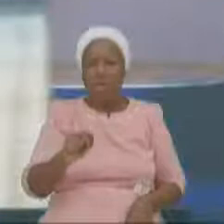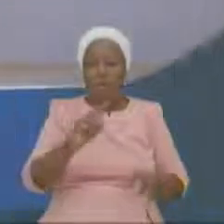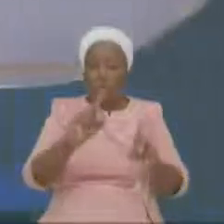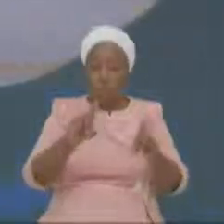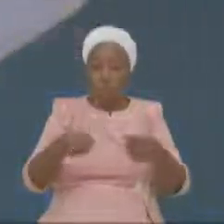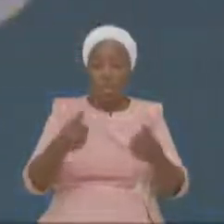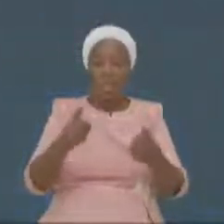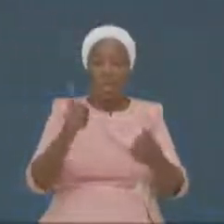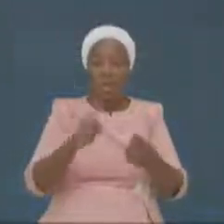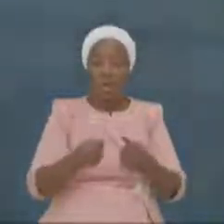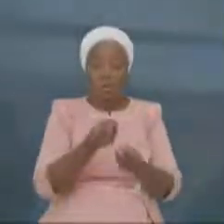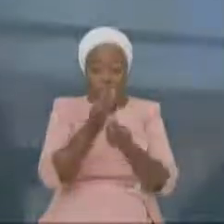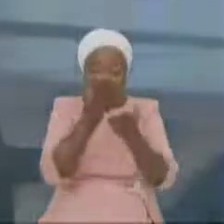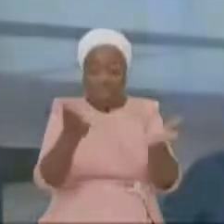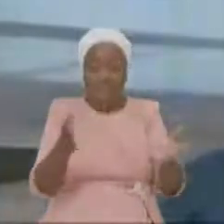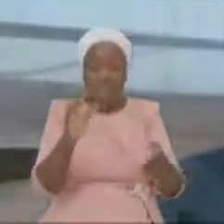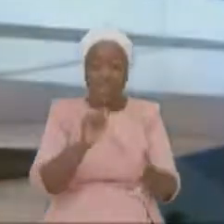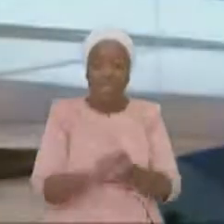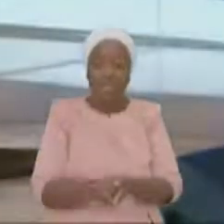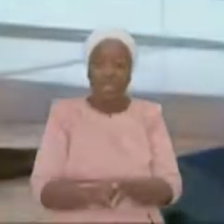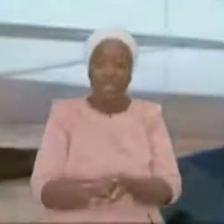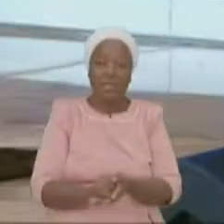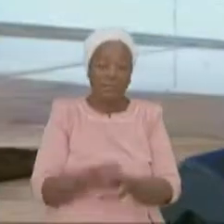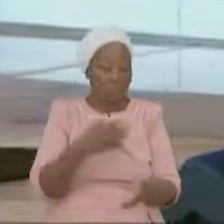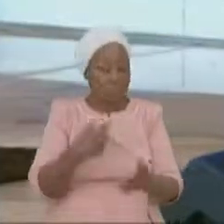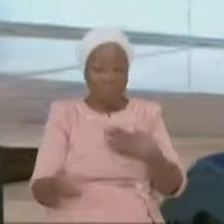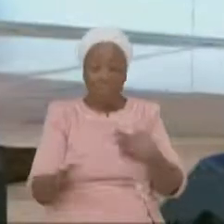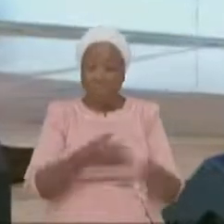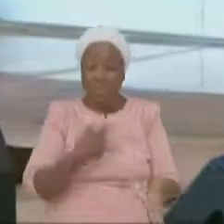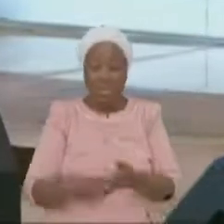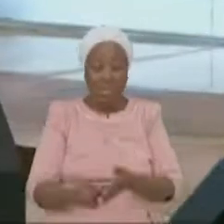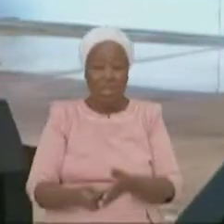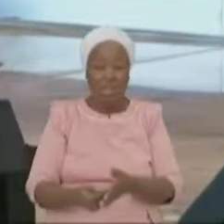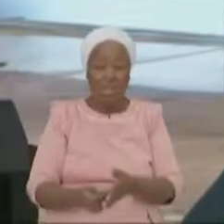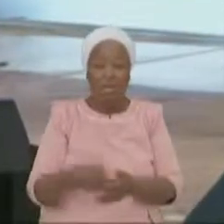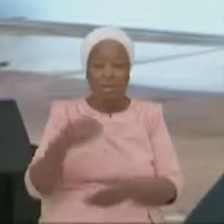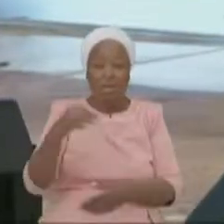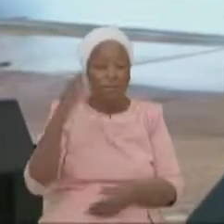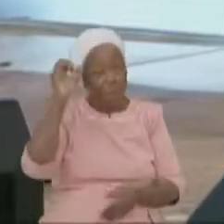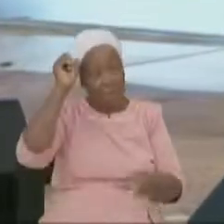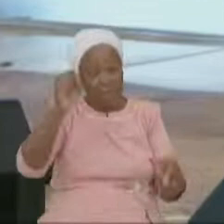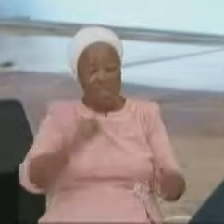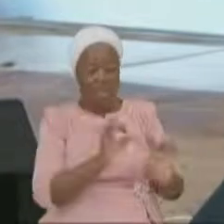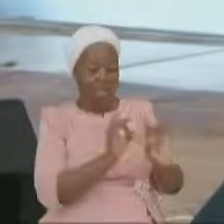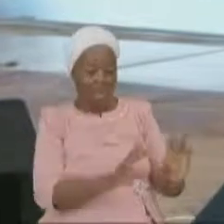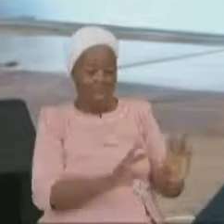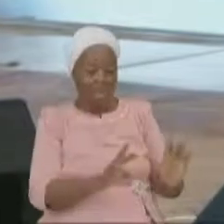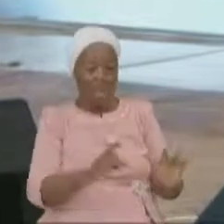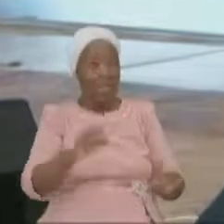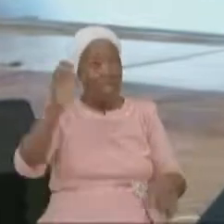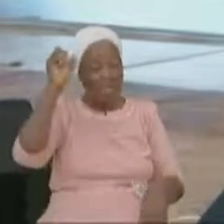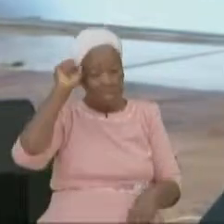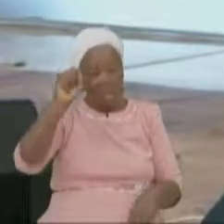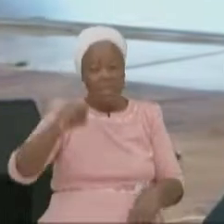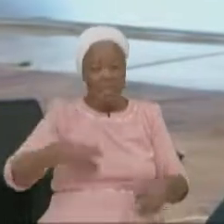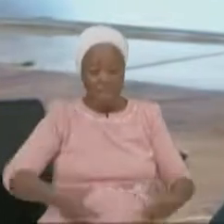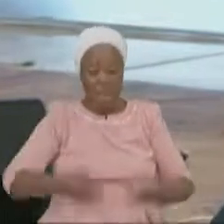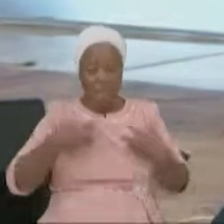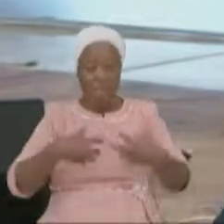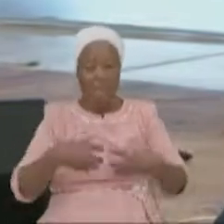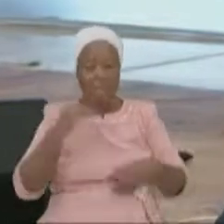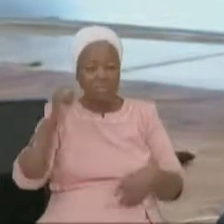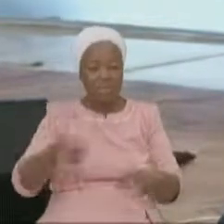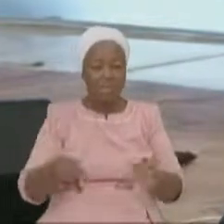record that in spite of his hatred, his anger, his